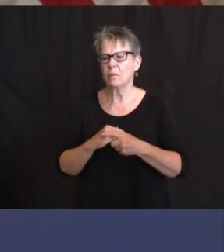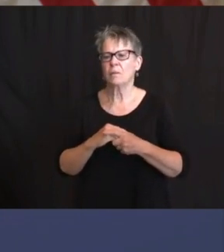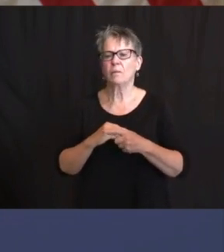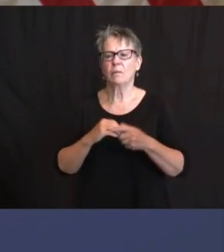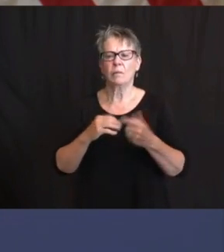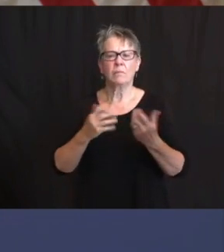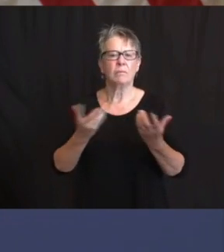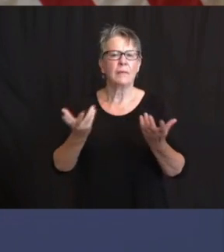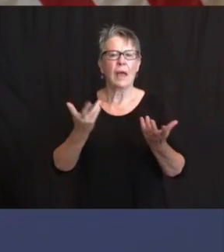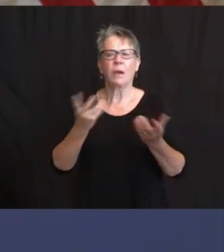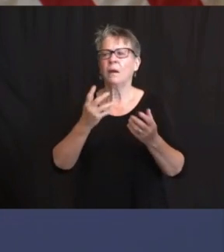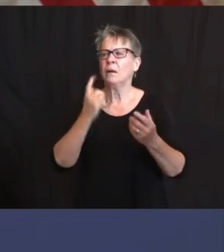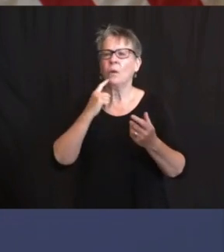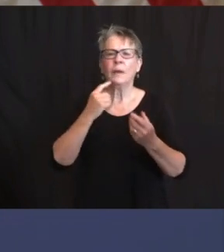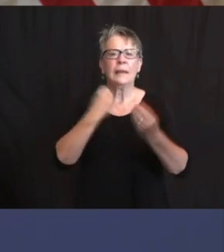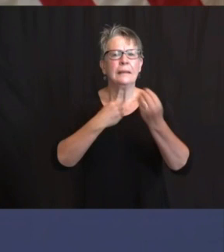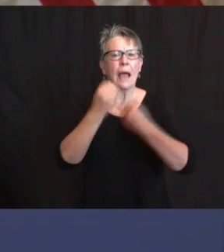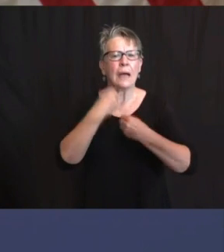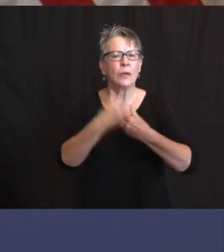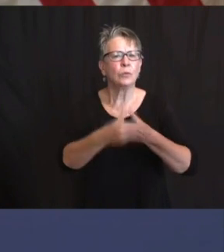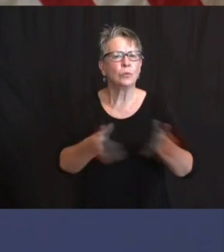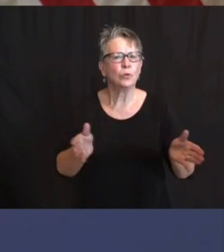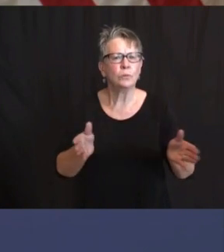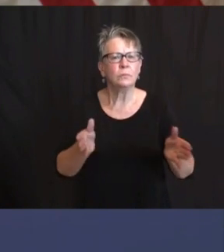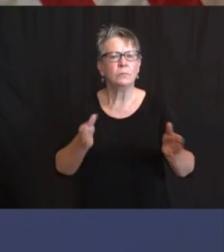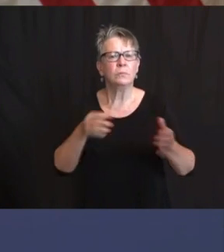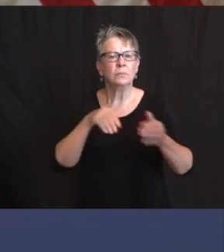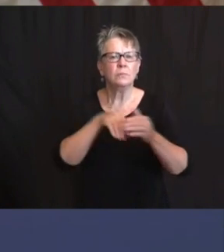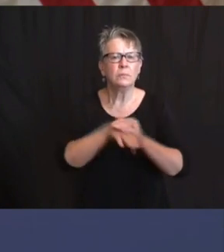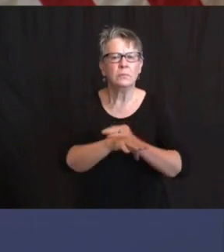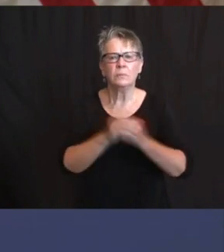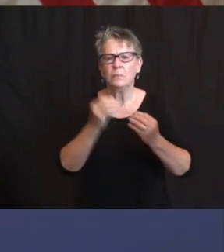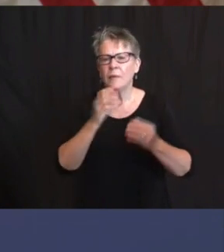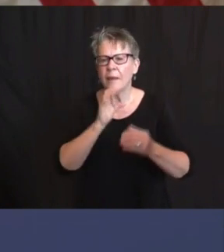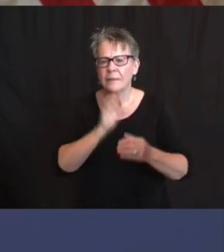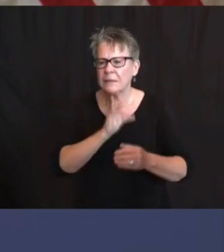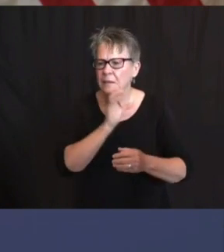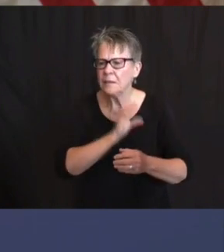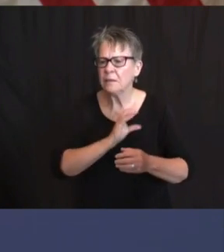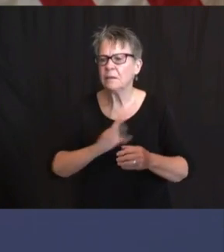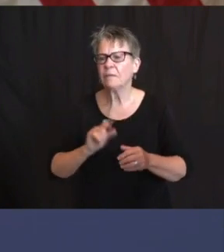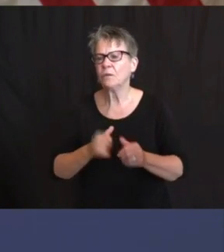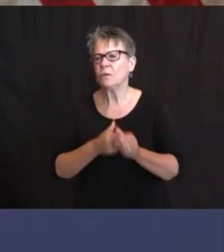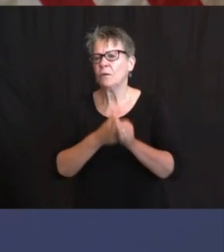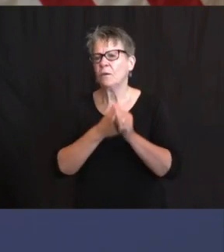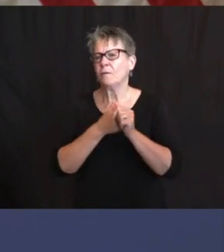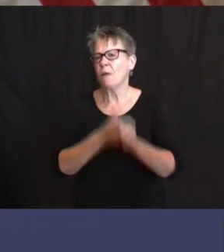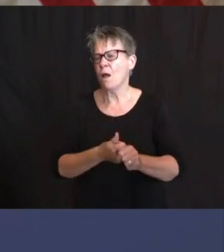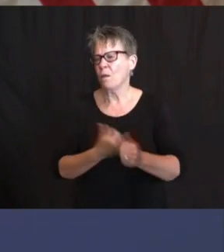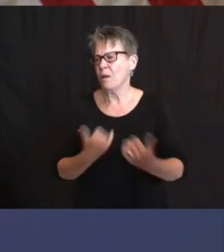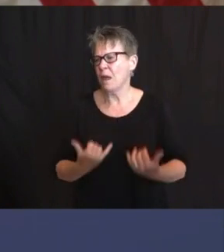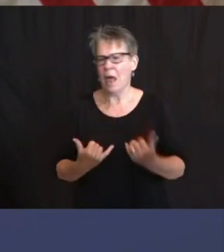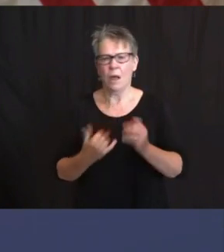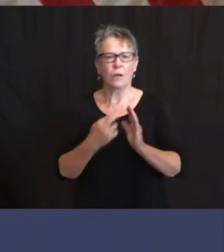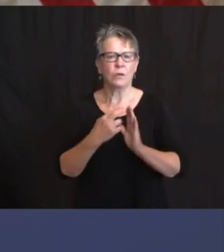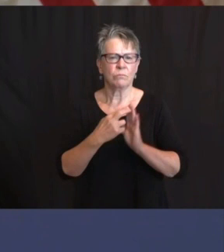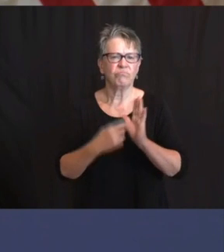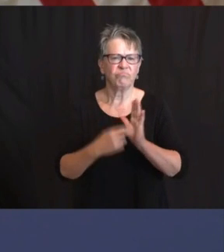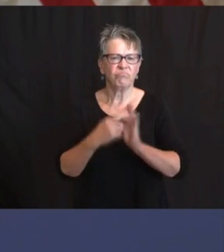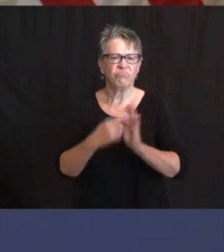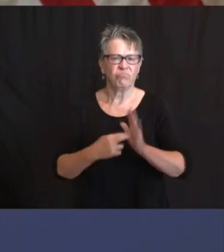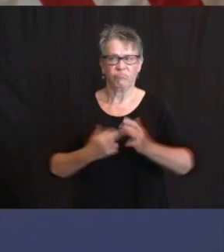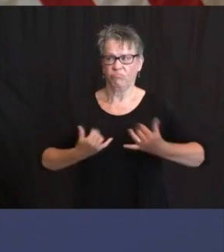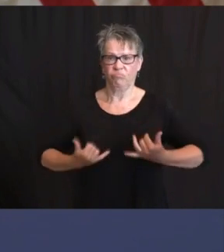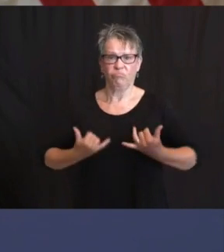and transportation, athletics, which will, transportation is going to need to abide by general statewide guidelines,